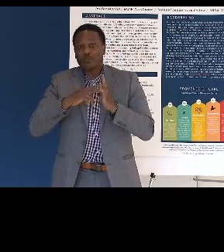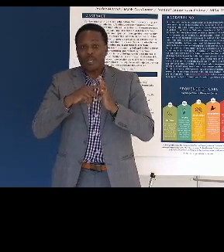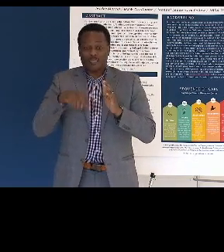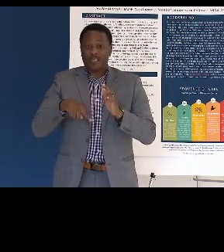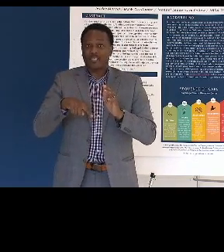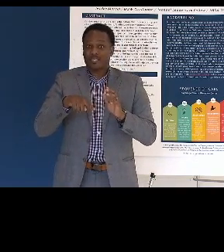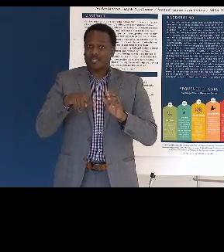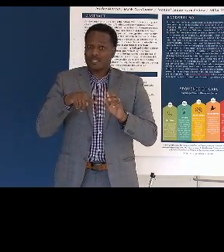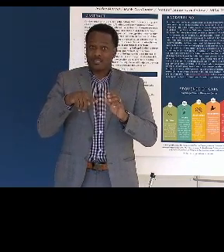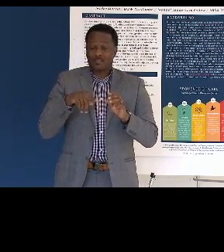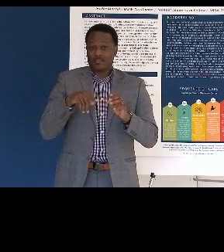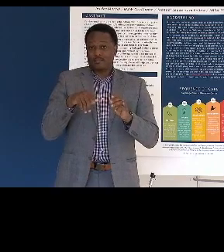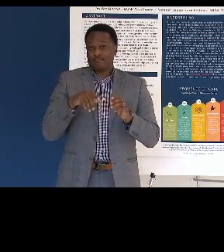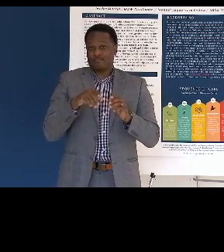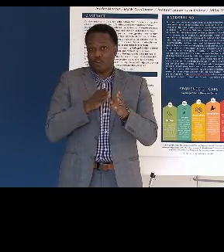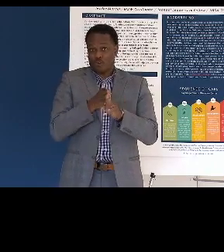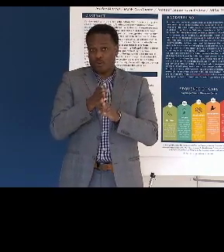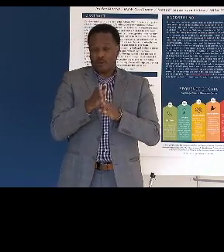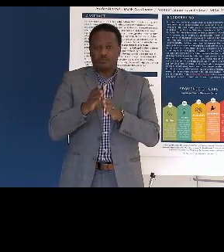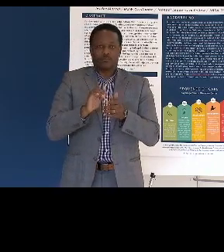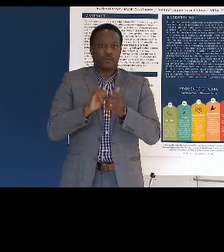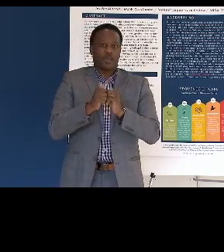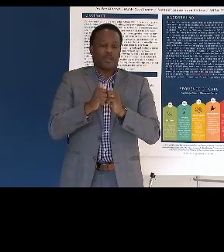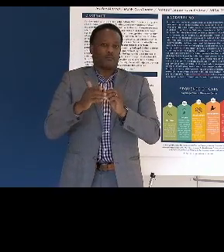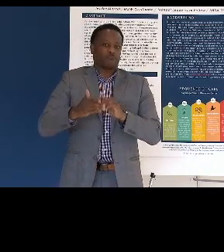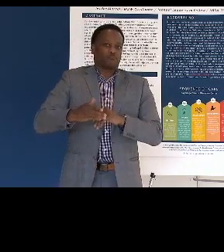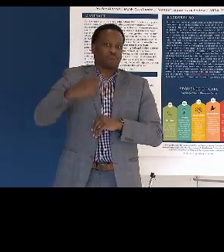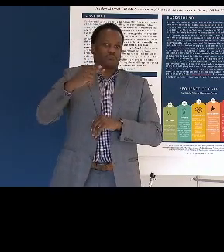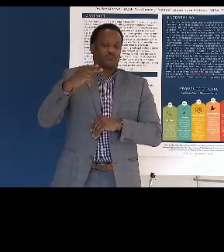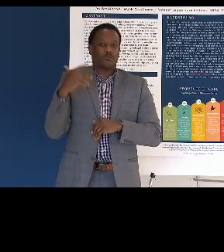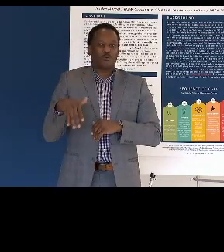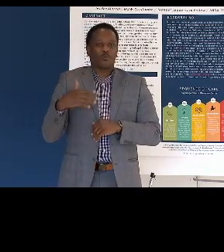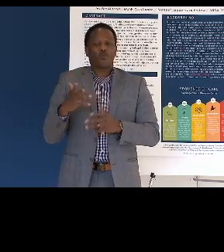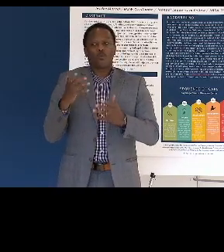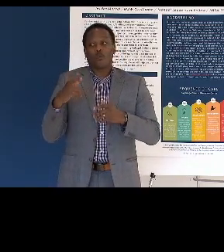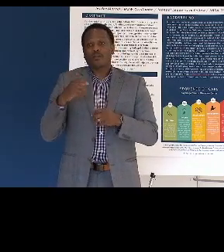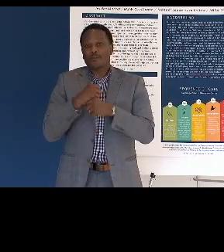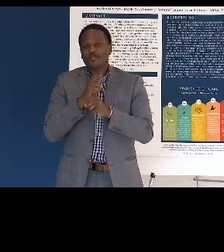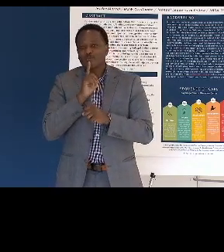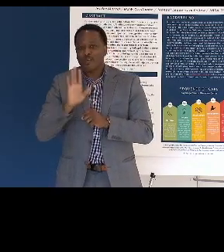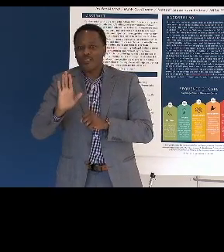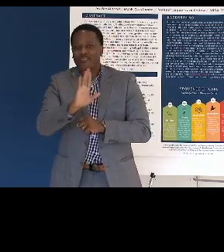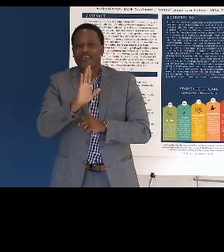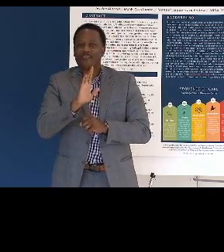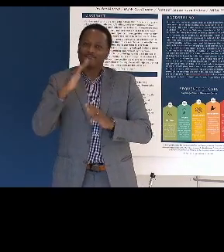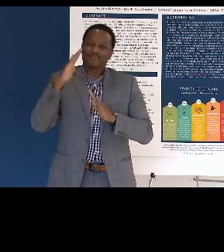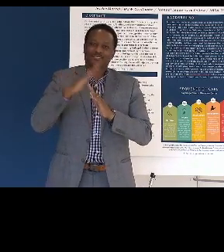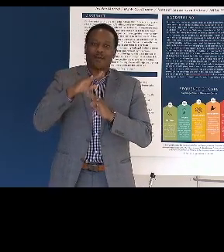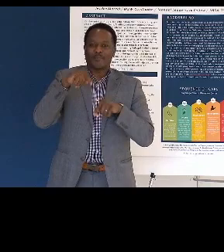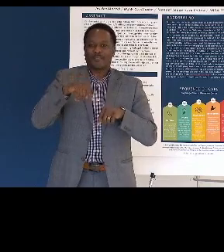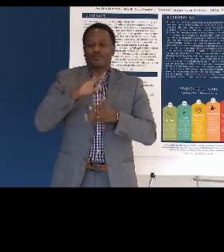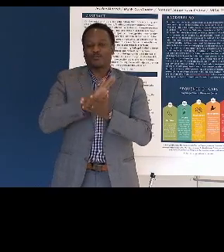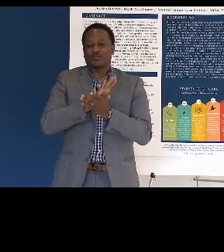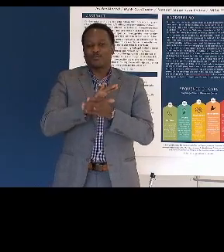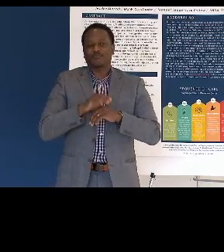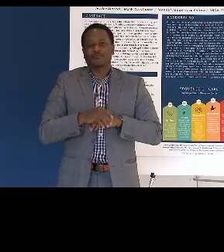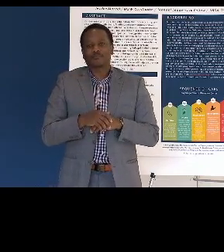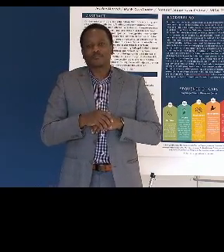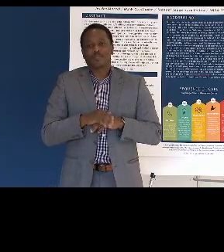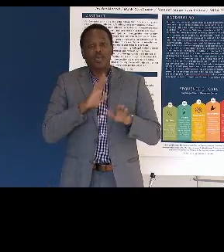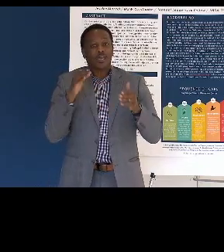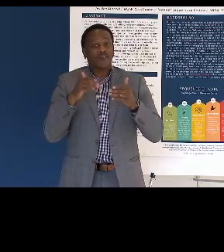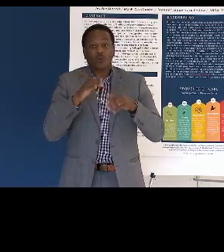competitive field, and we want to make sure that they land here at the Mandel School. The program has a dual focus on